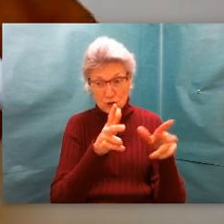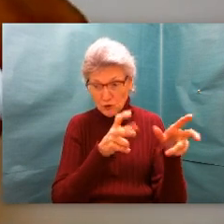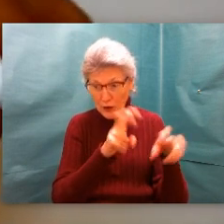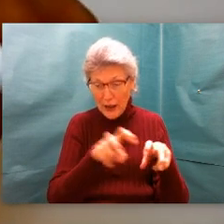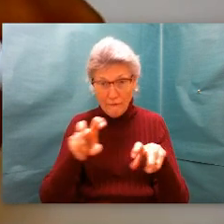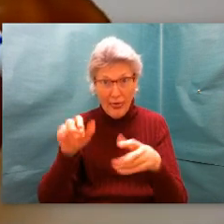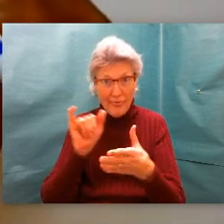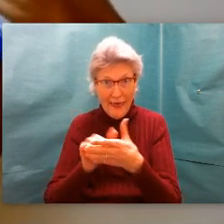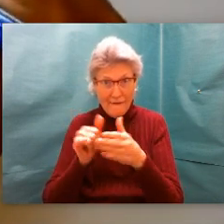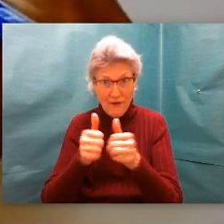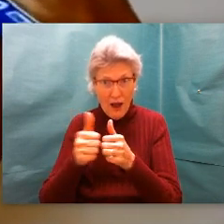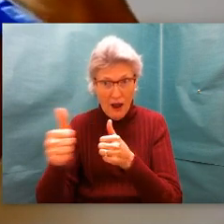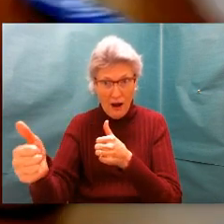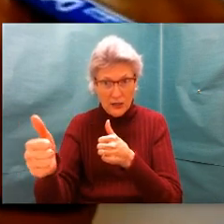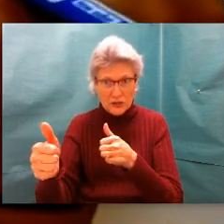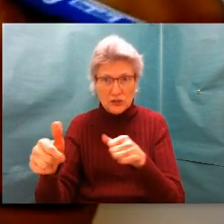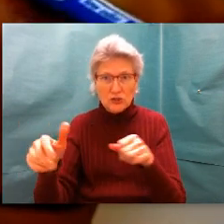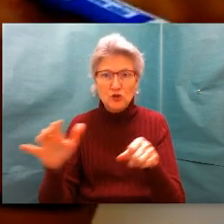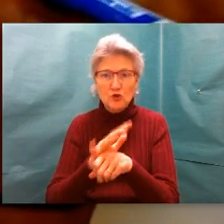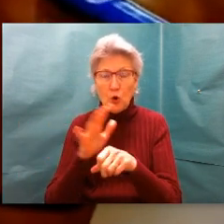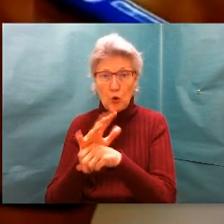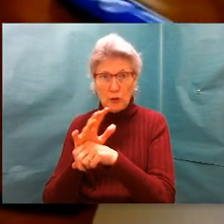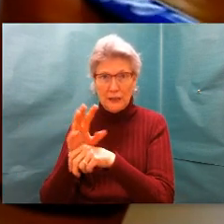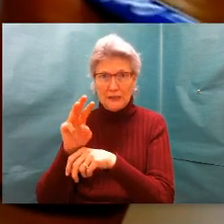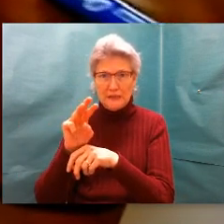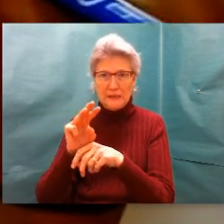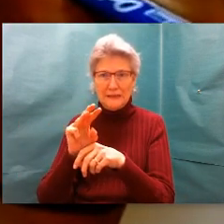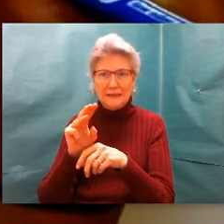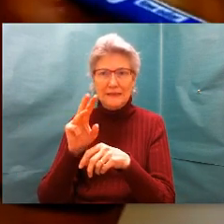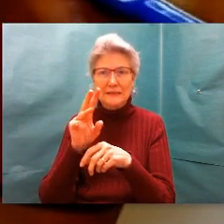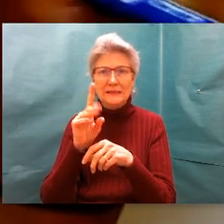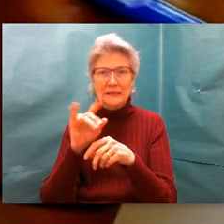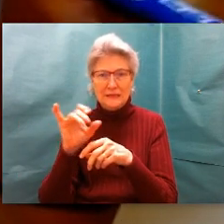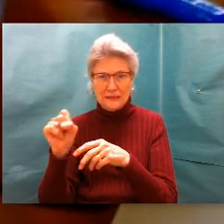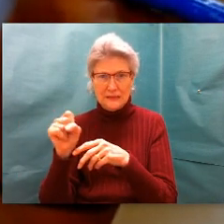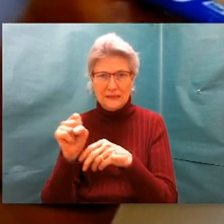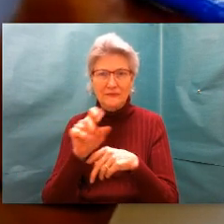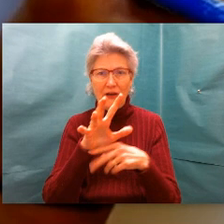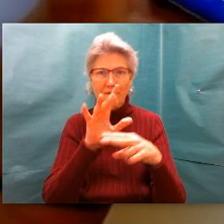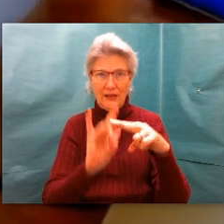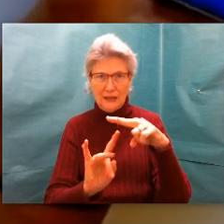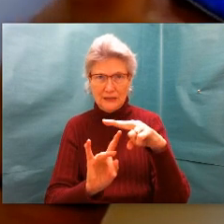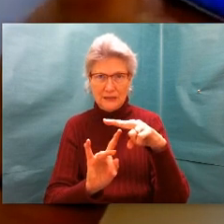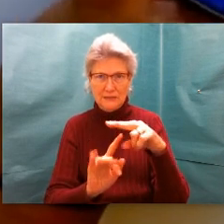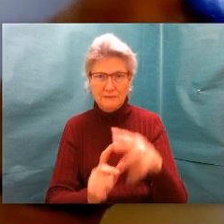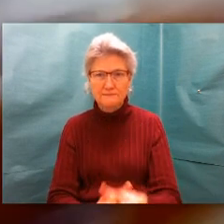total distance. So I'm going to label that just to help keep myself organized.